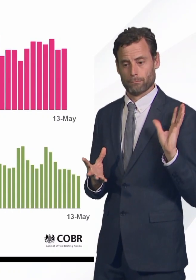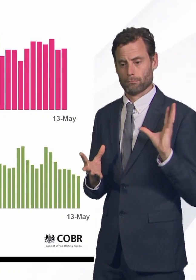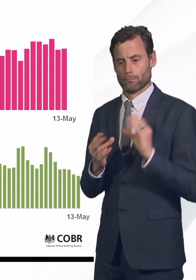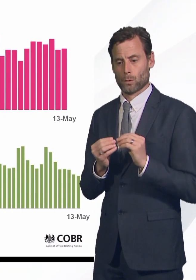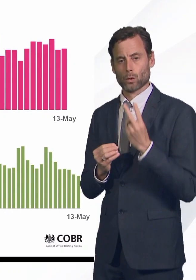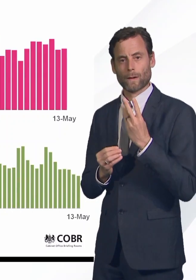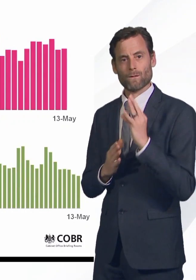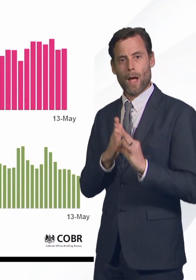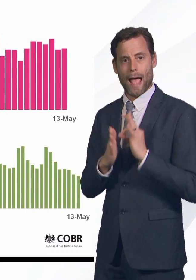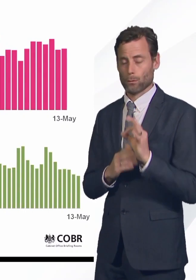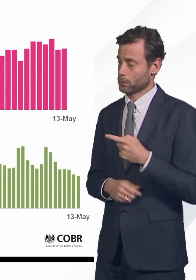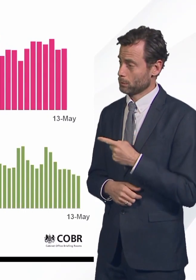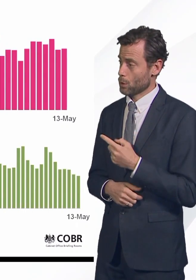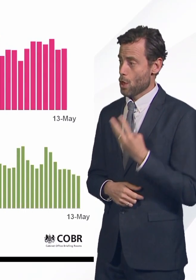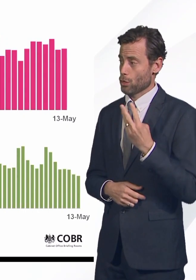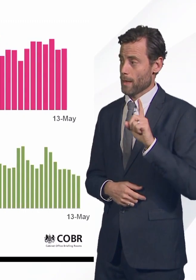May,